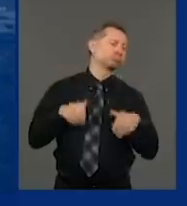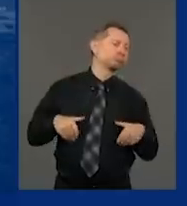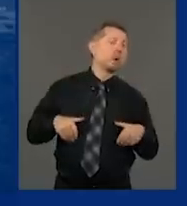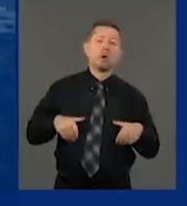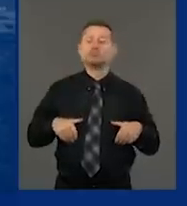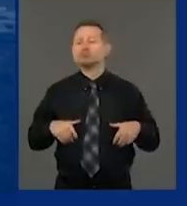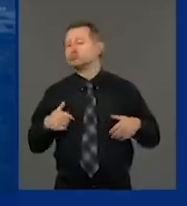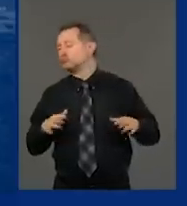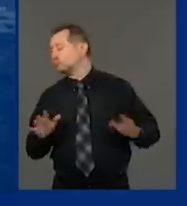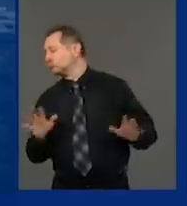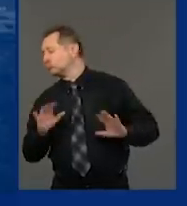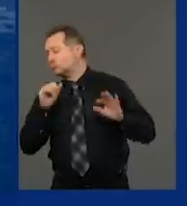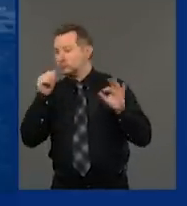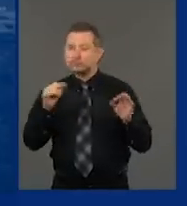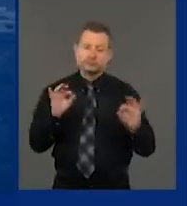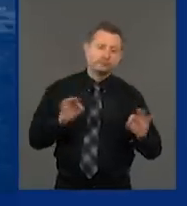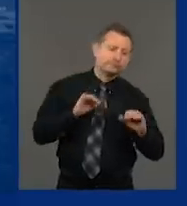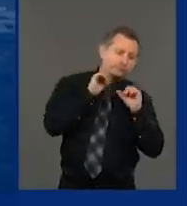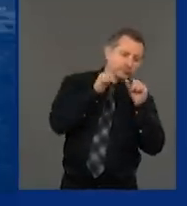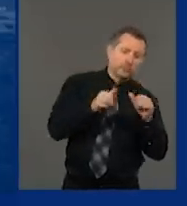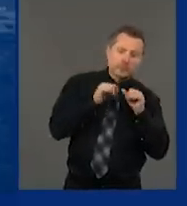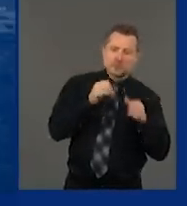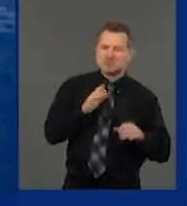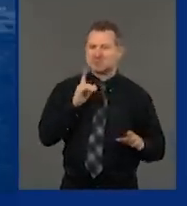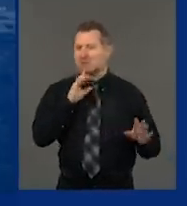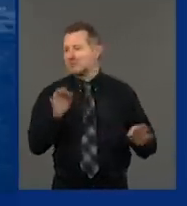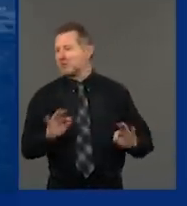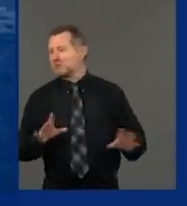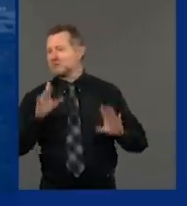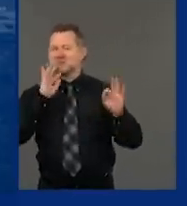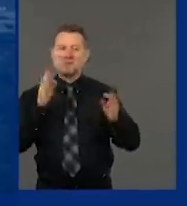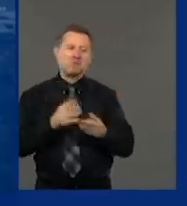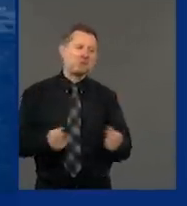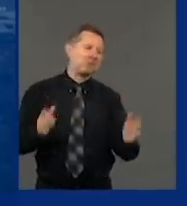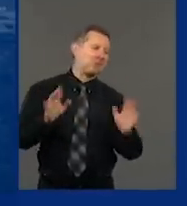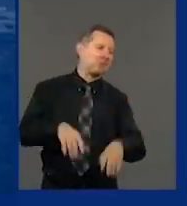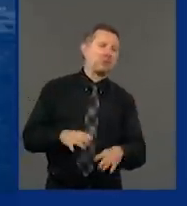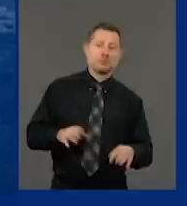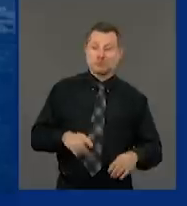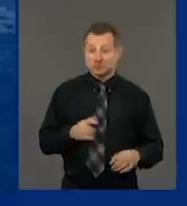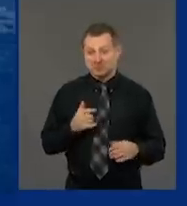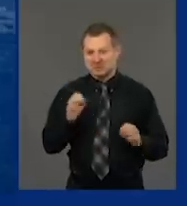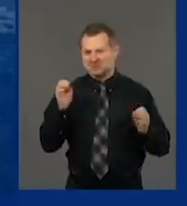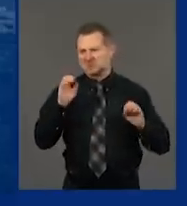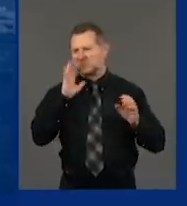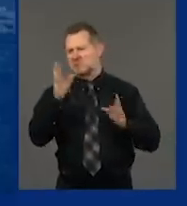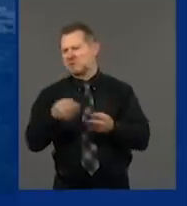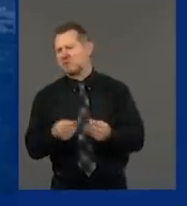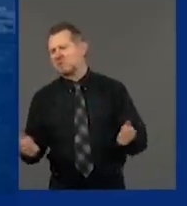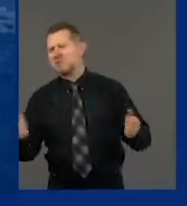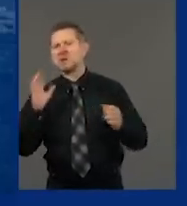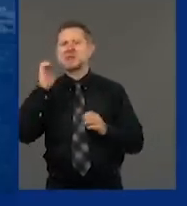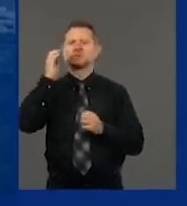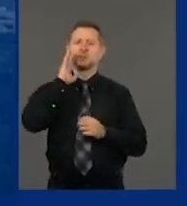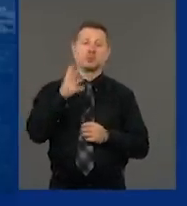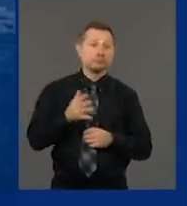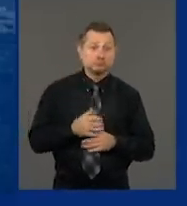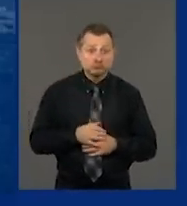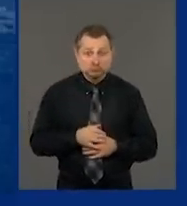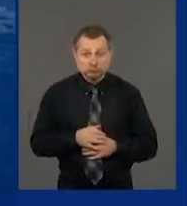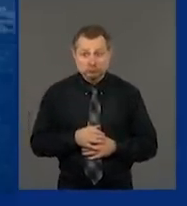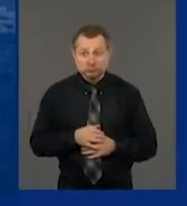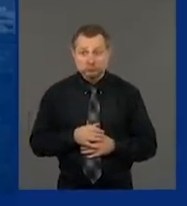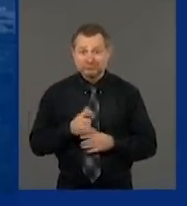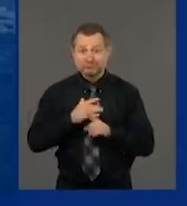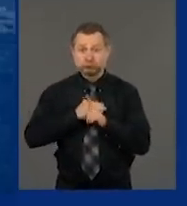beginning. It doesn't exist. It's going to go away. By Easter, we'll reopen. When it gets warm, it will go away like it's